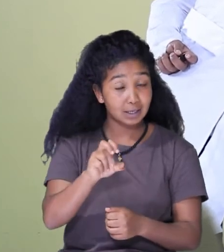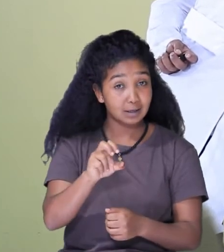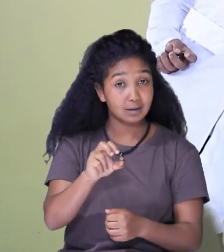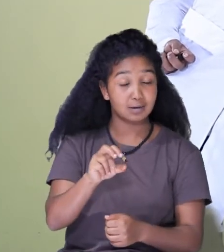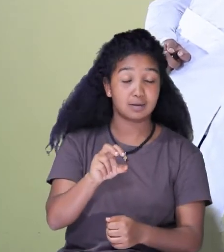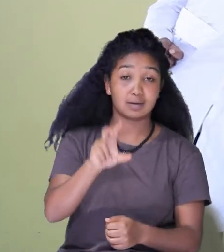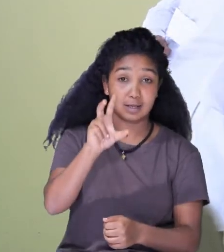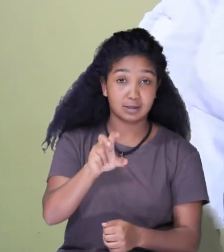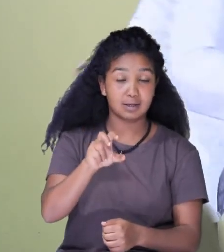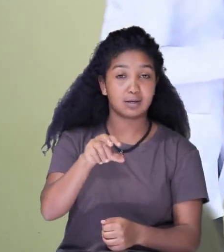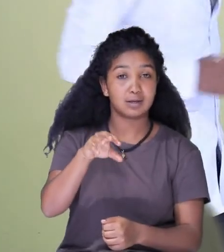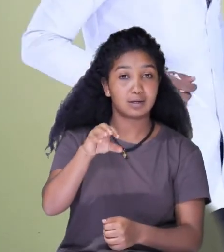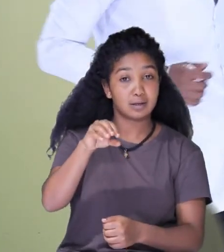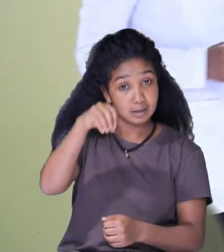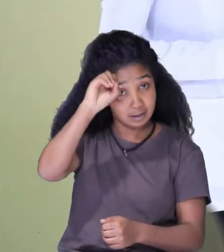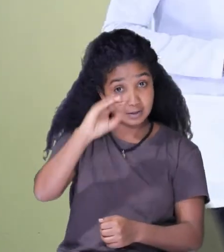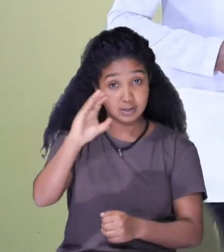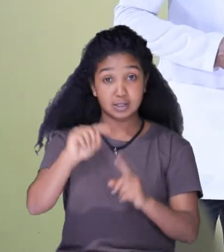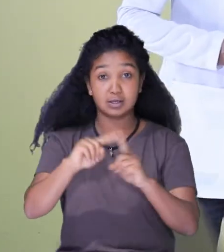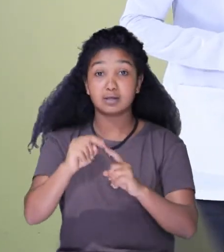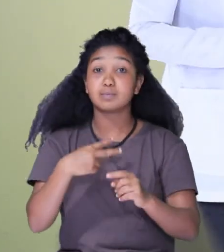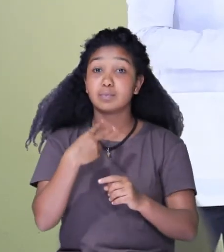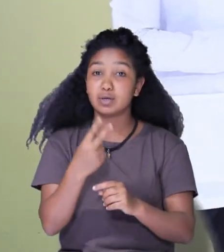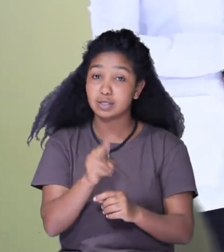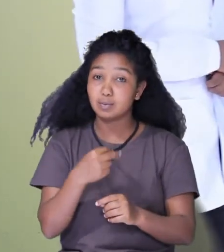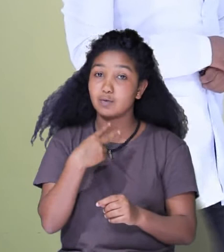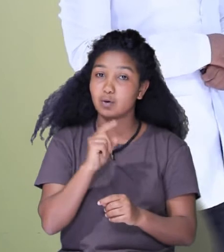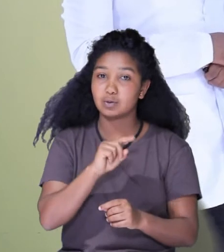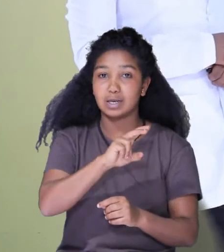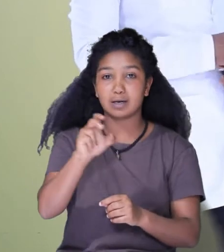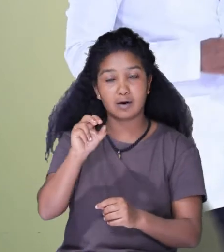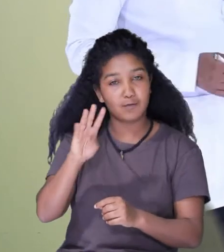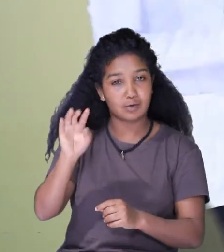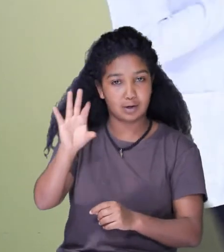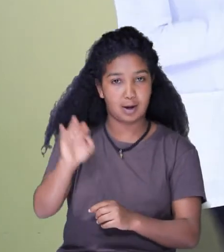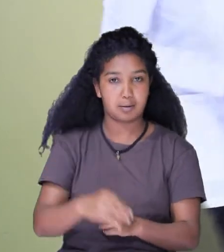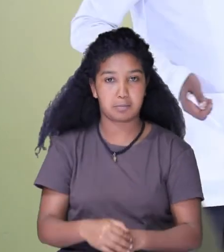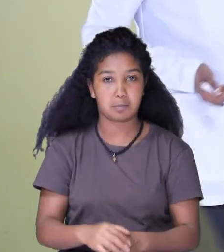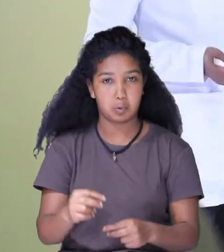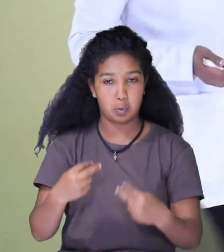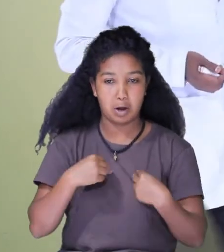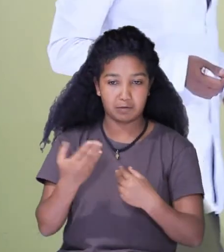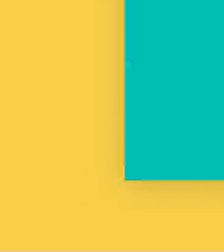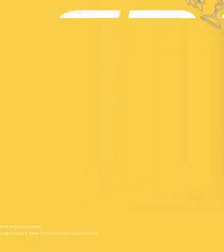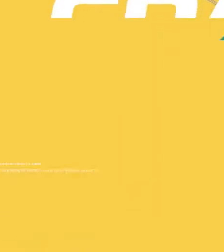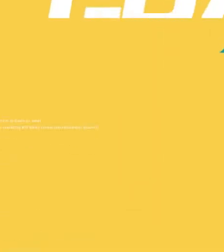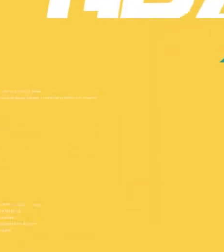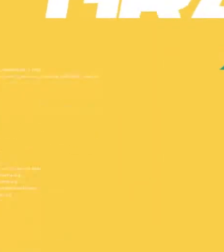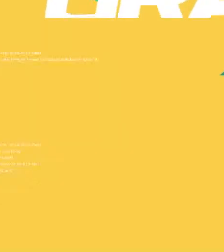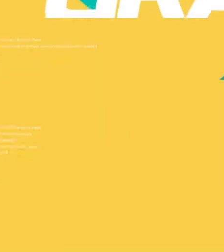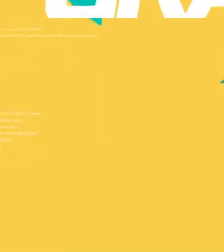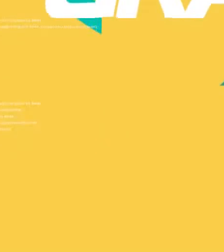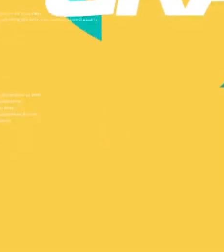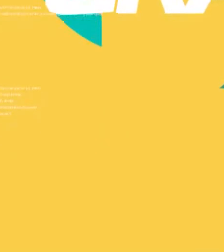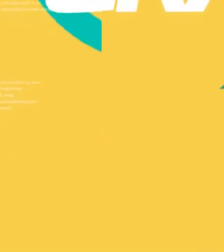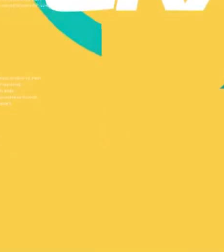degrees Celsius, the speed of sound is 349. We have done before.